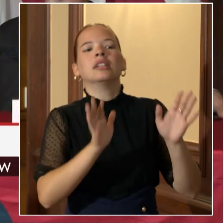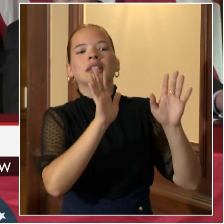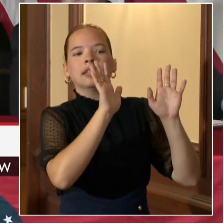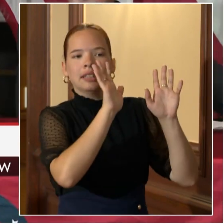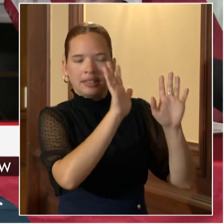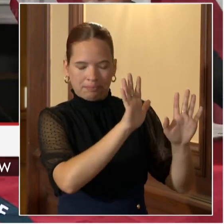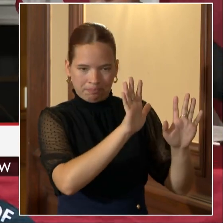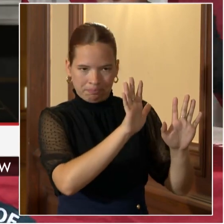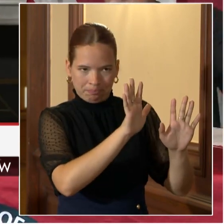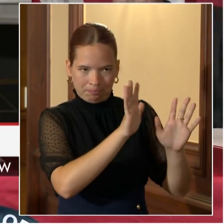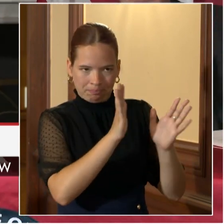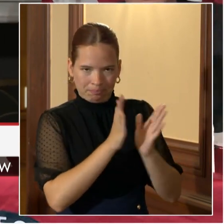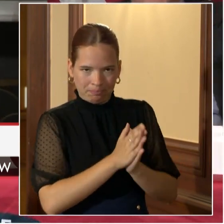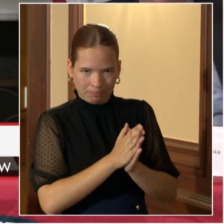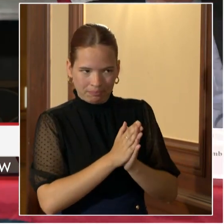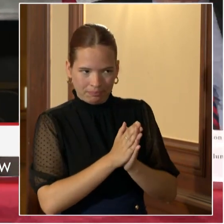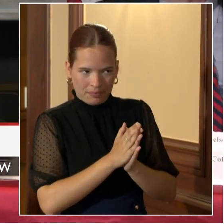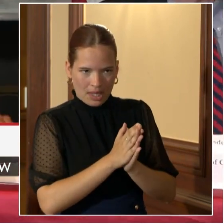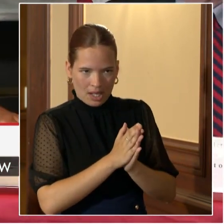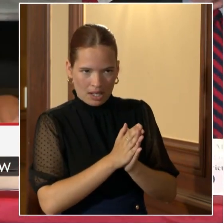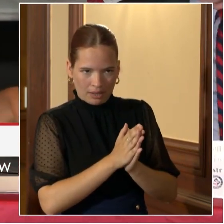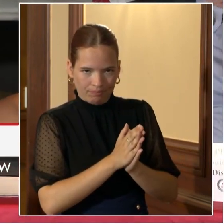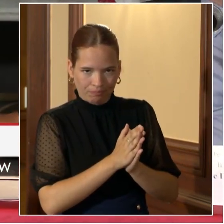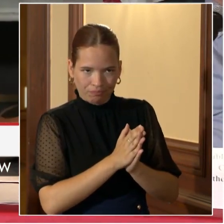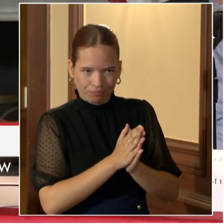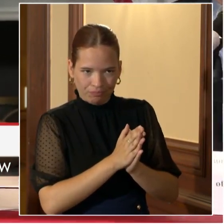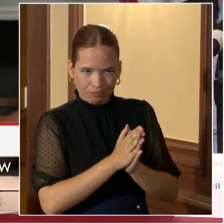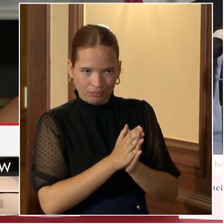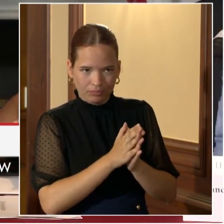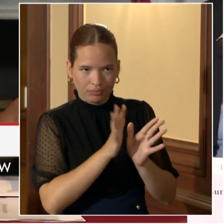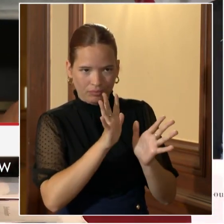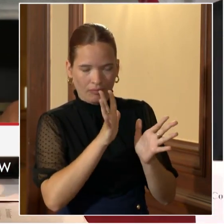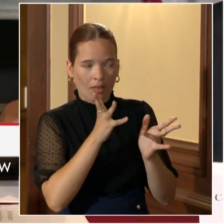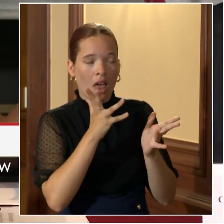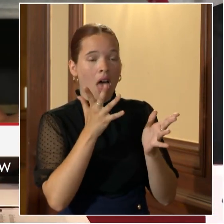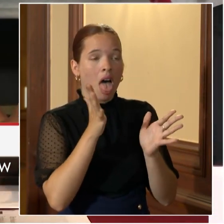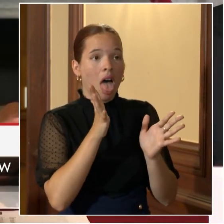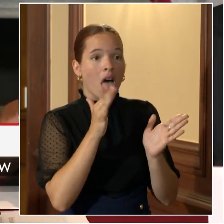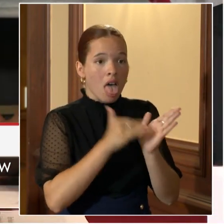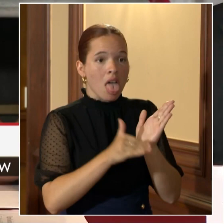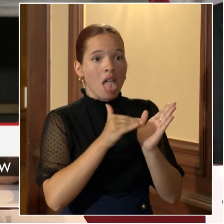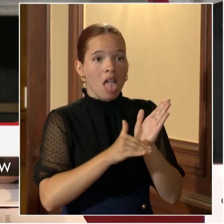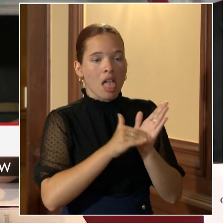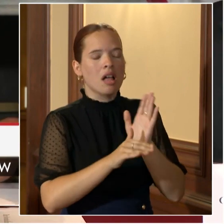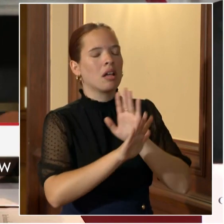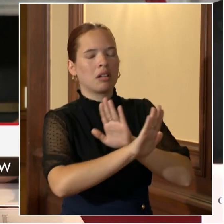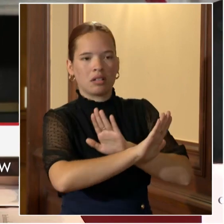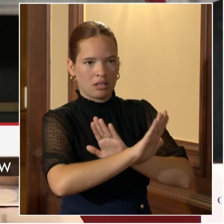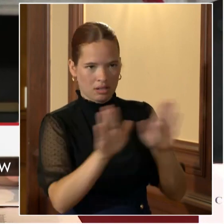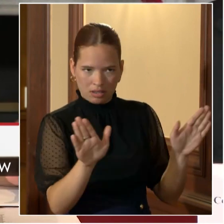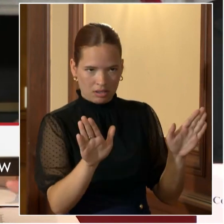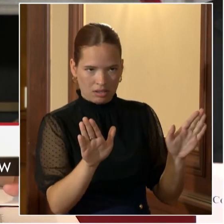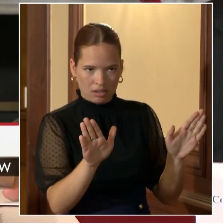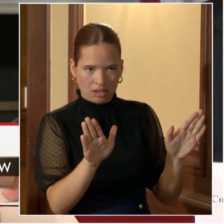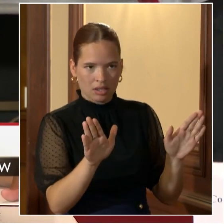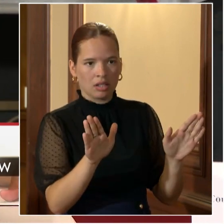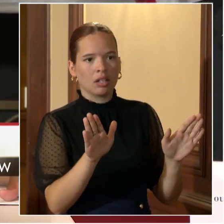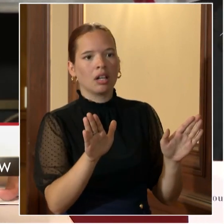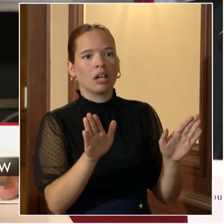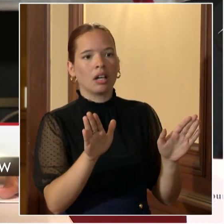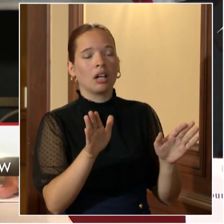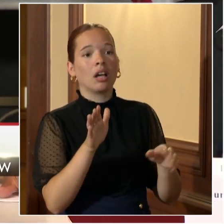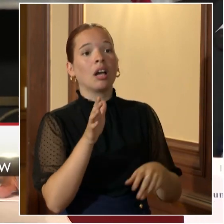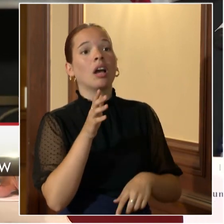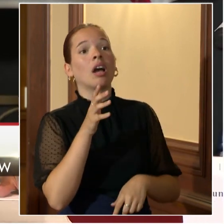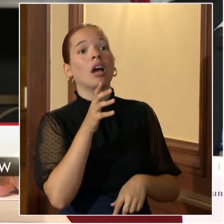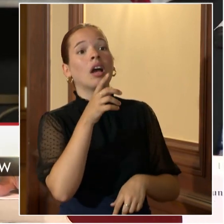way, and to be ready when we have people supporting us. Okay. You know, in 2015, we never had a Democratic